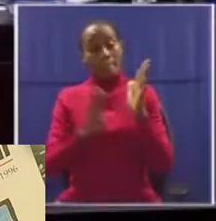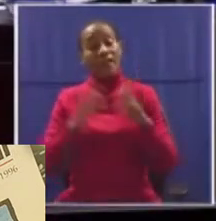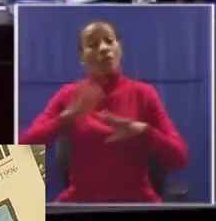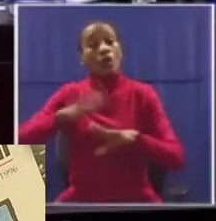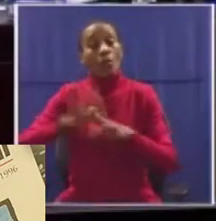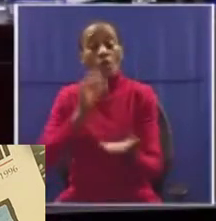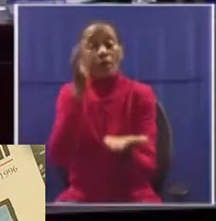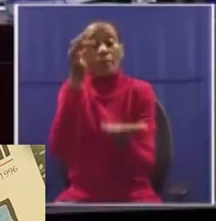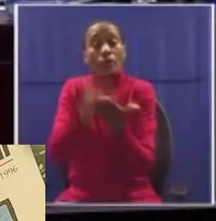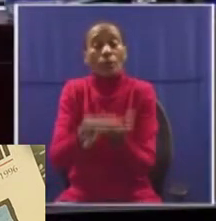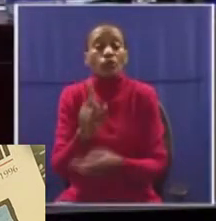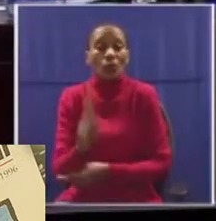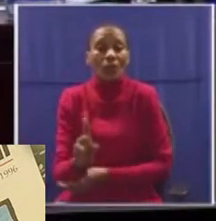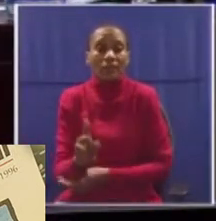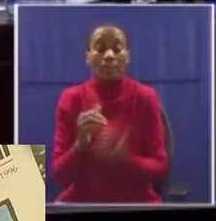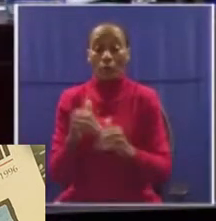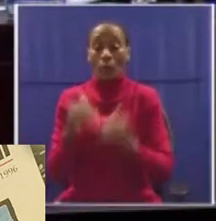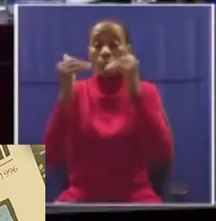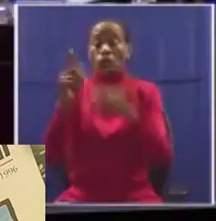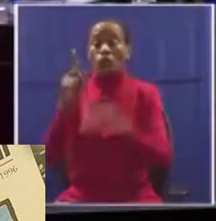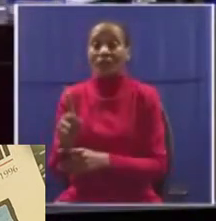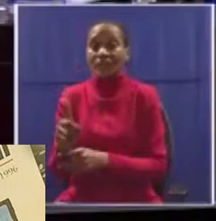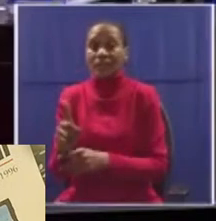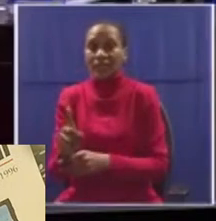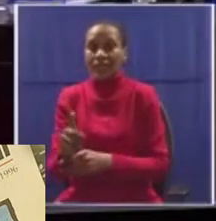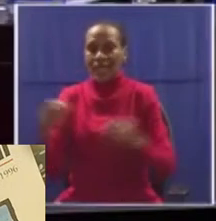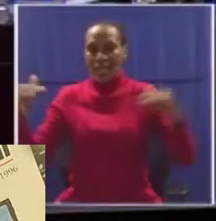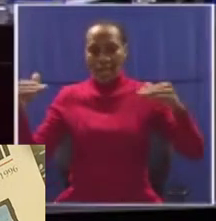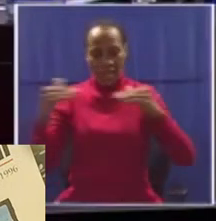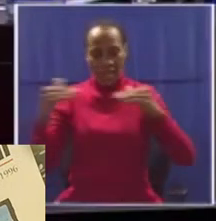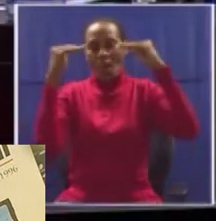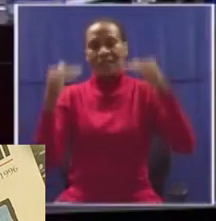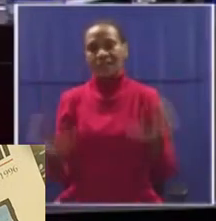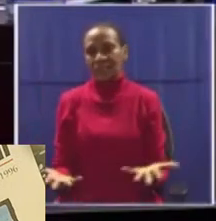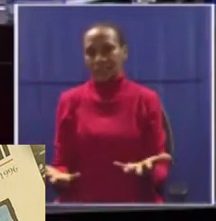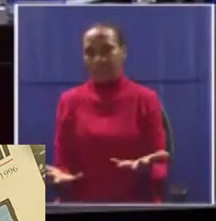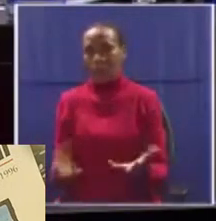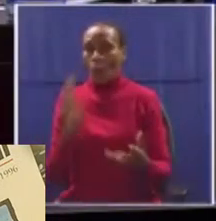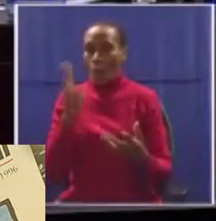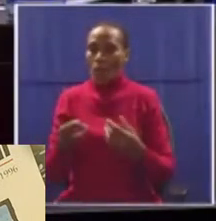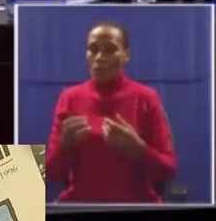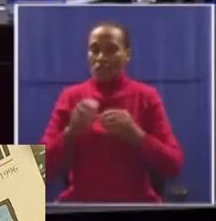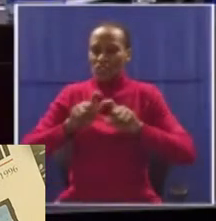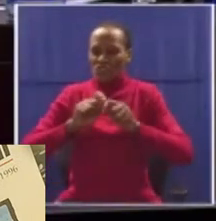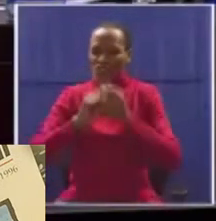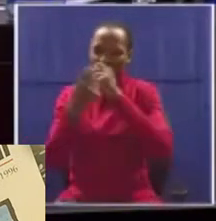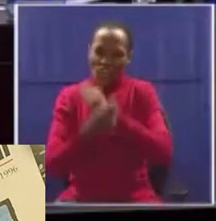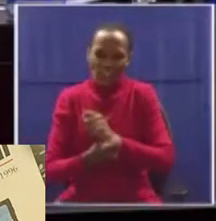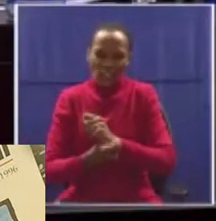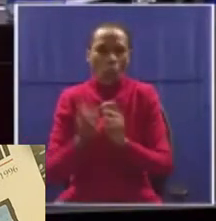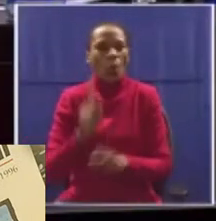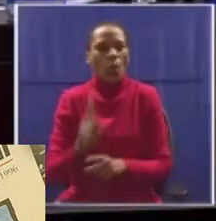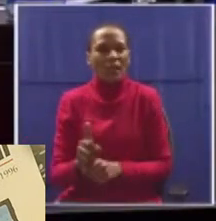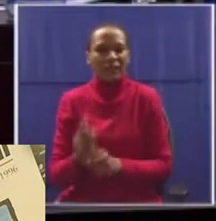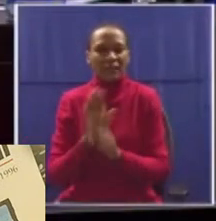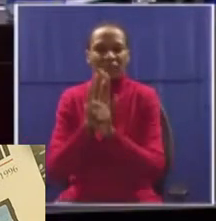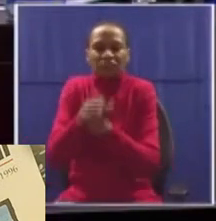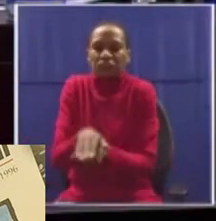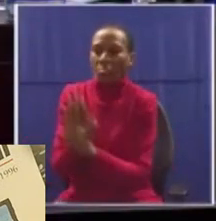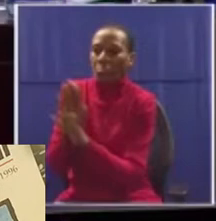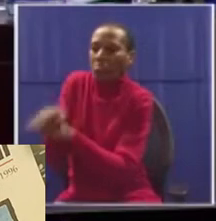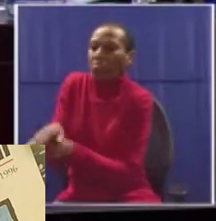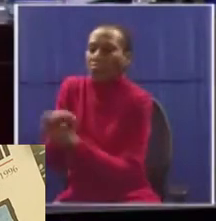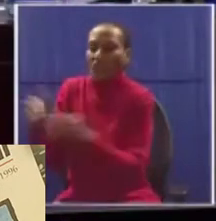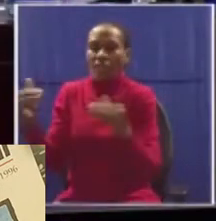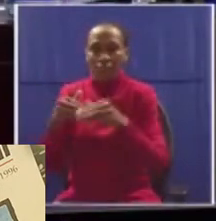further promotes inclusive and substantive equality and prevent or eliminate unfair discrimination